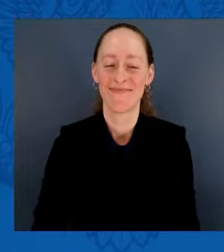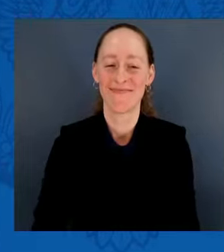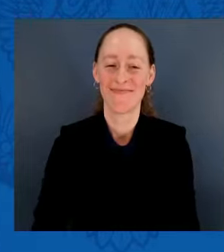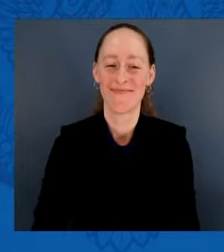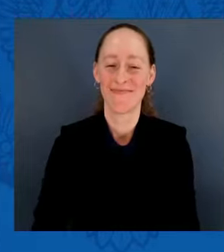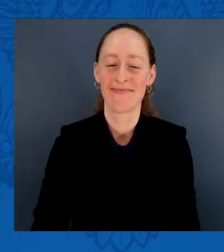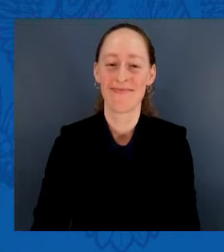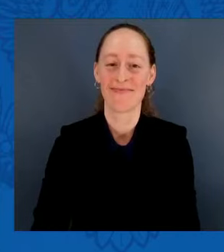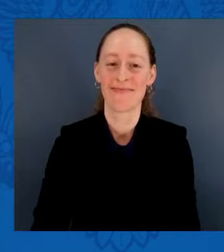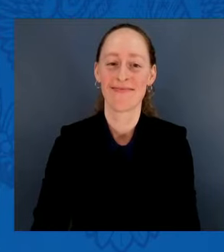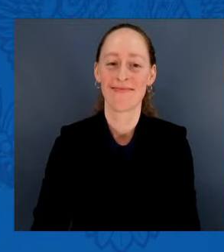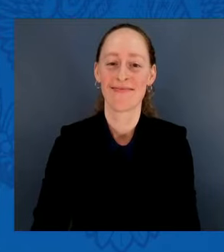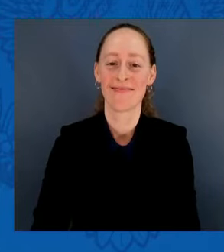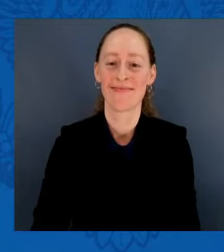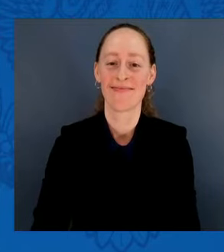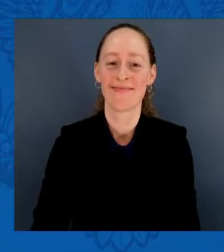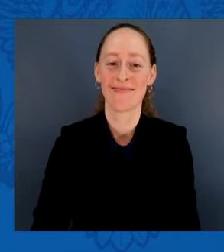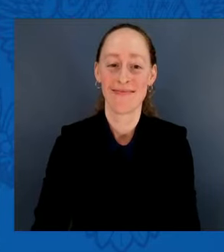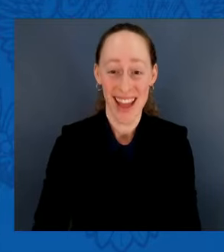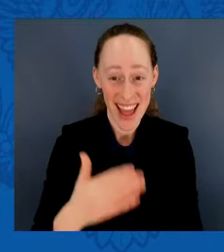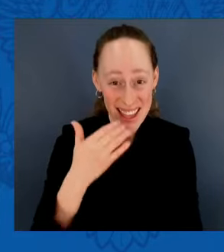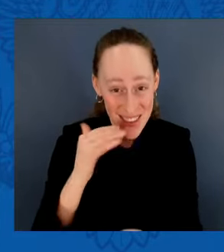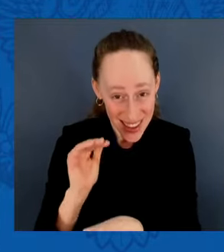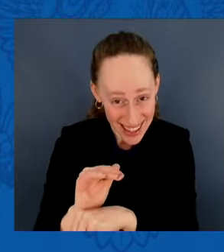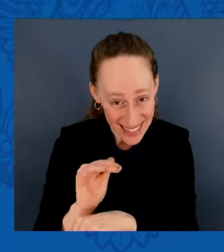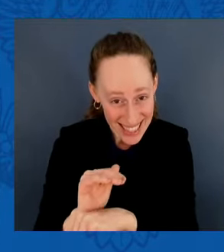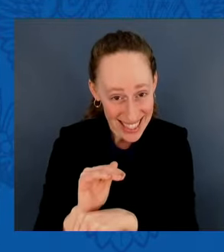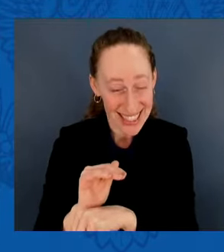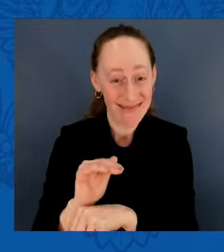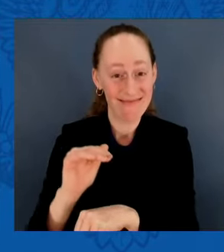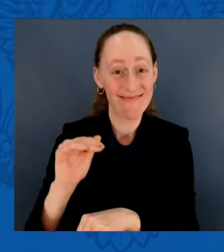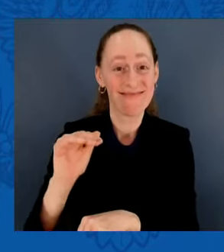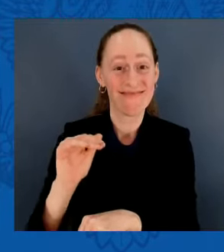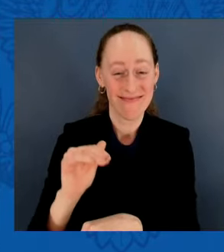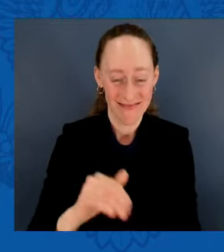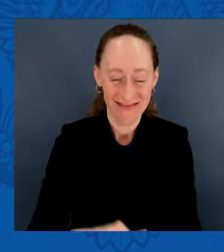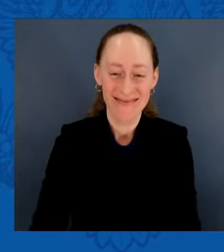Good evening. If I were smart, I'd go home now.